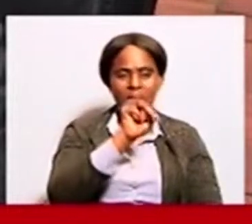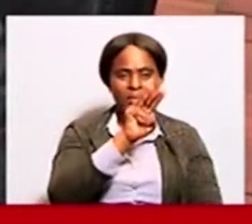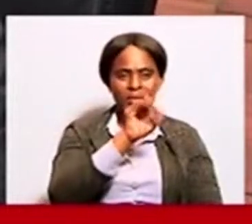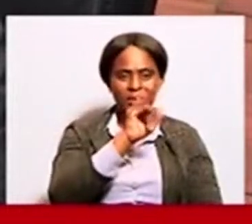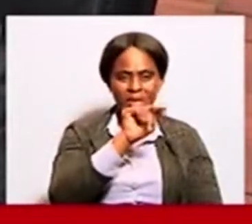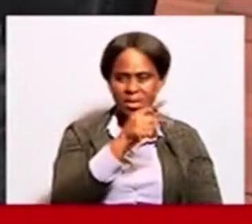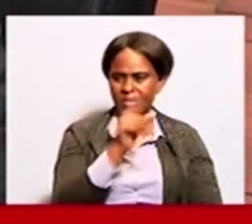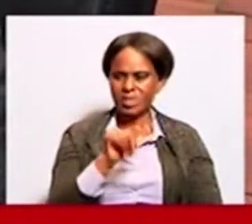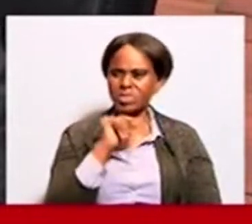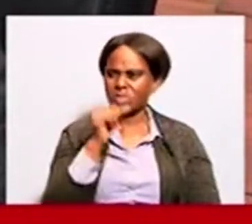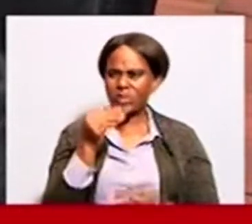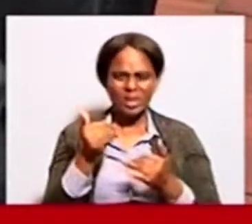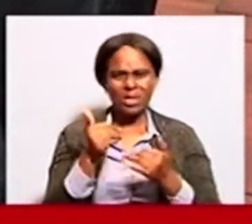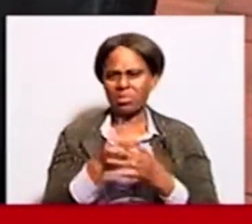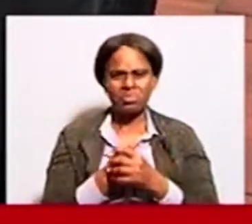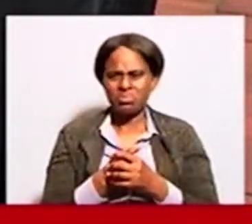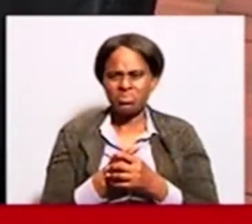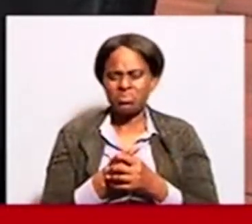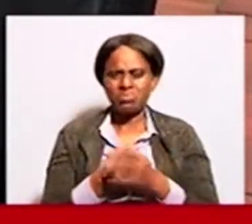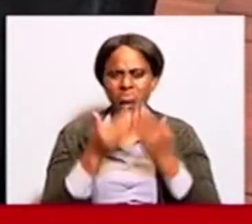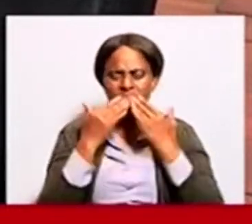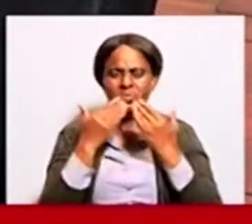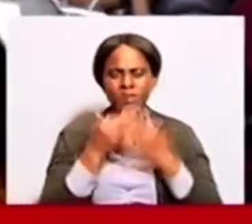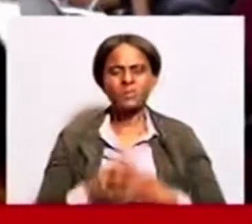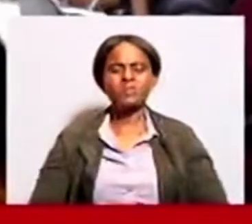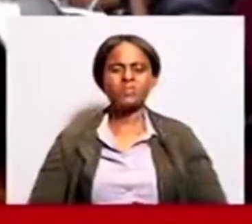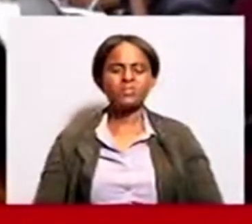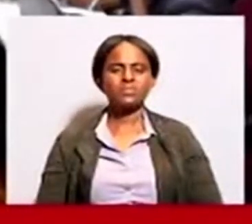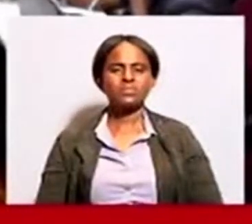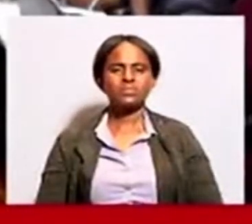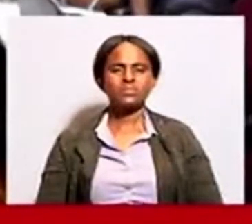But not the current corrupt chair. Thank you. Thank you, sir.